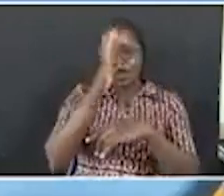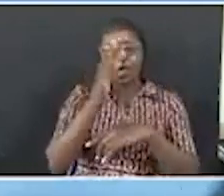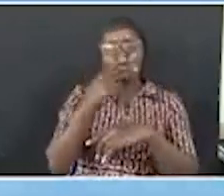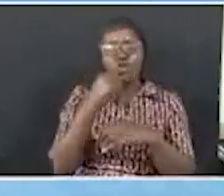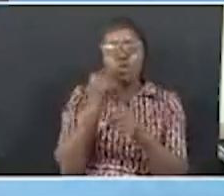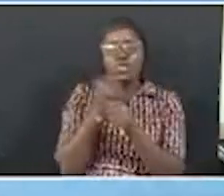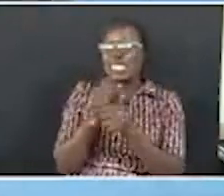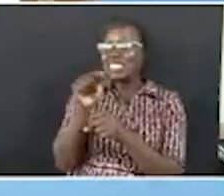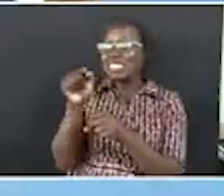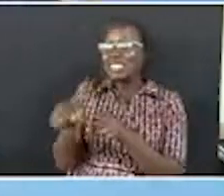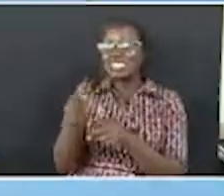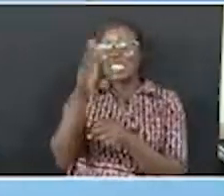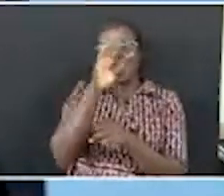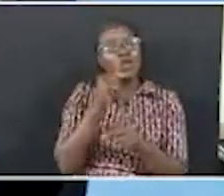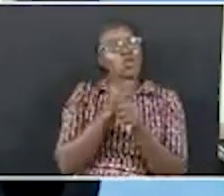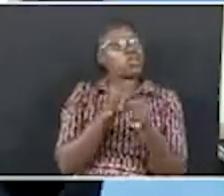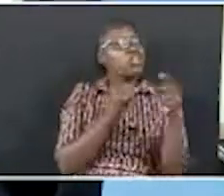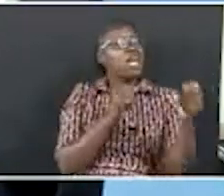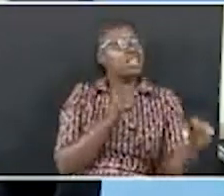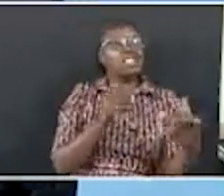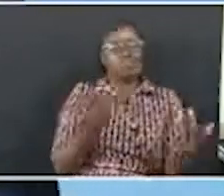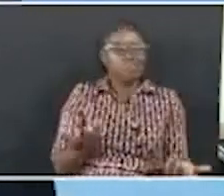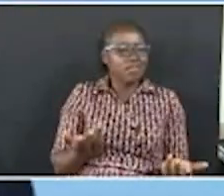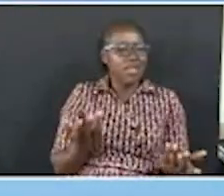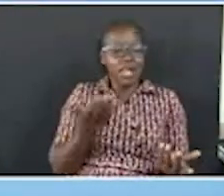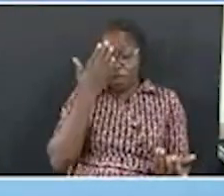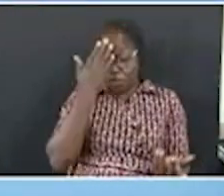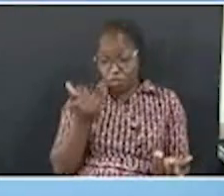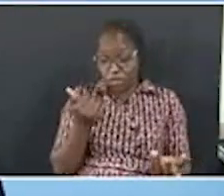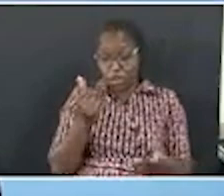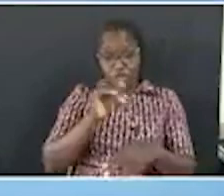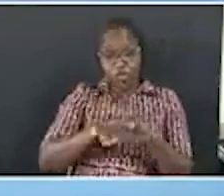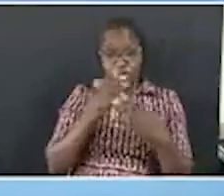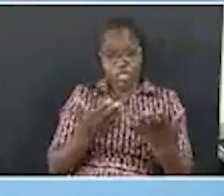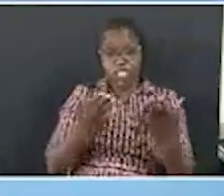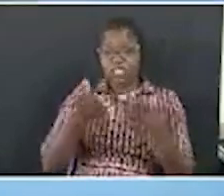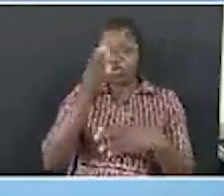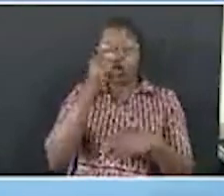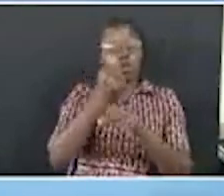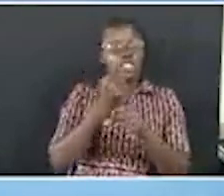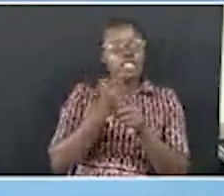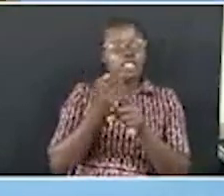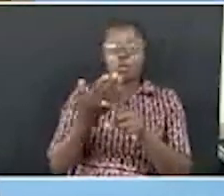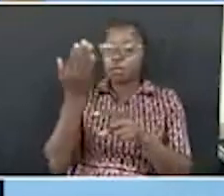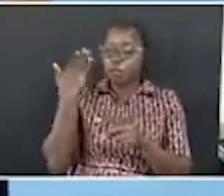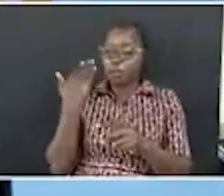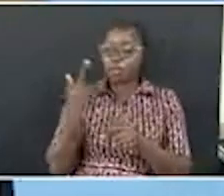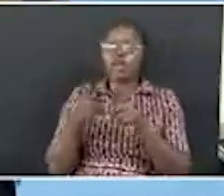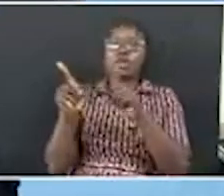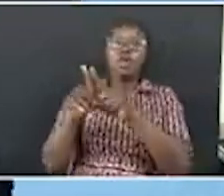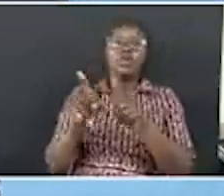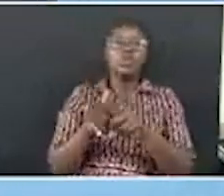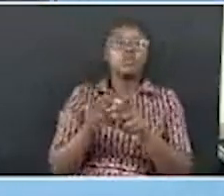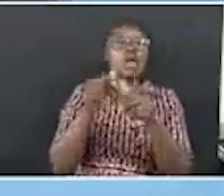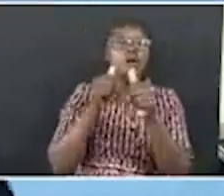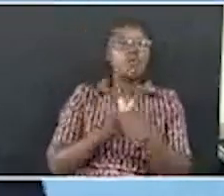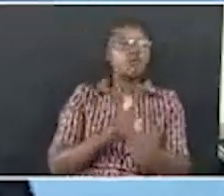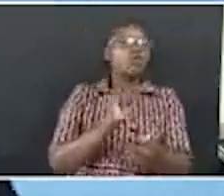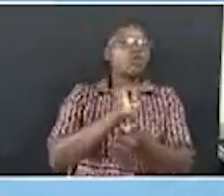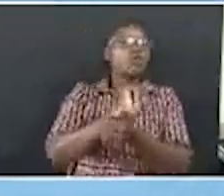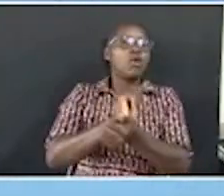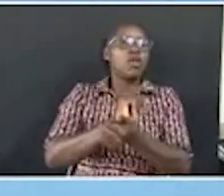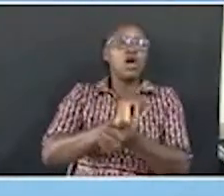who did this, the God who did that, because of the good things God did. But you can also be like Apostle Paul.